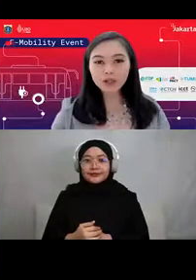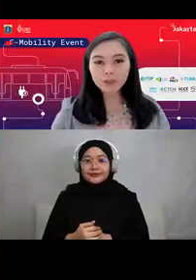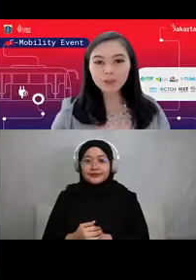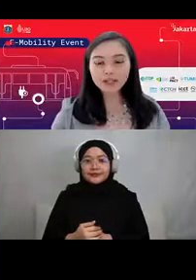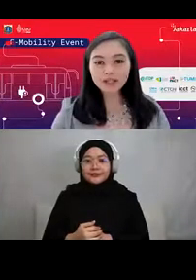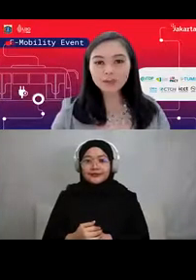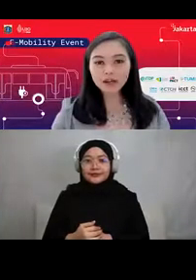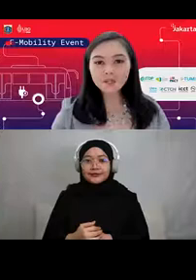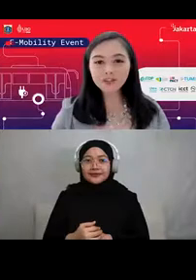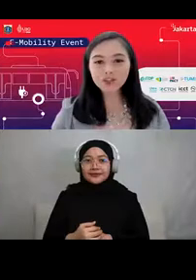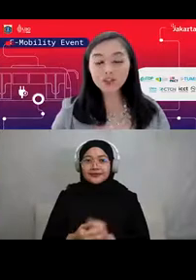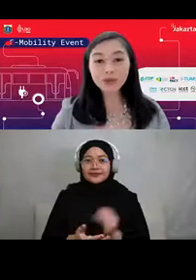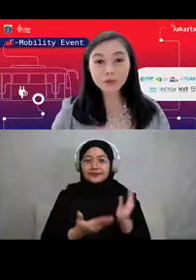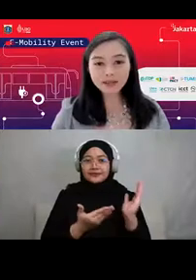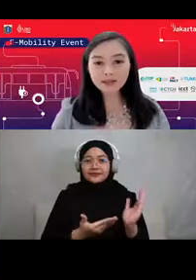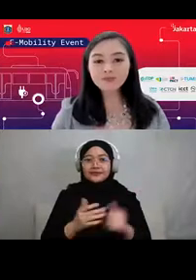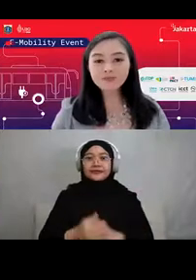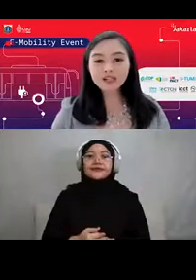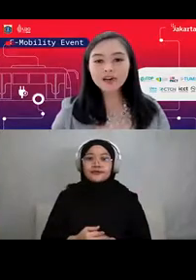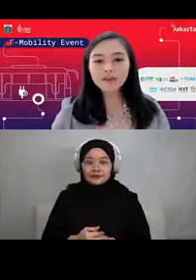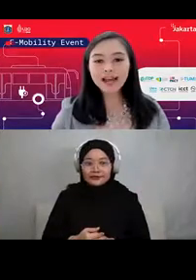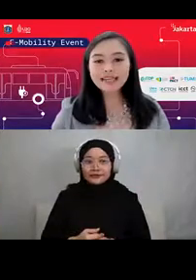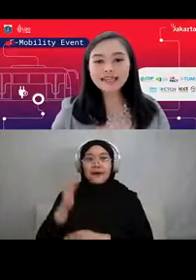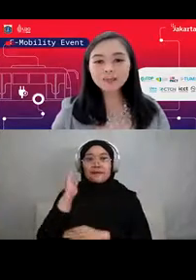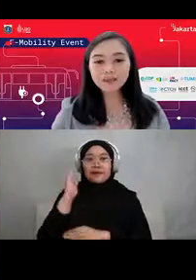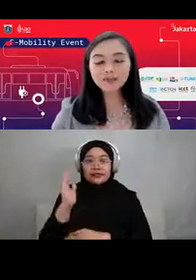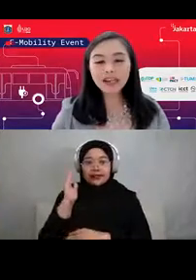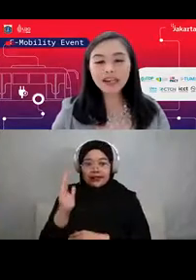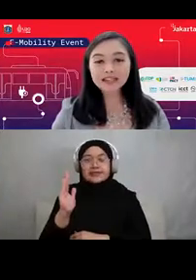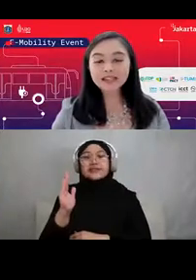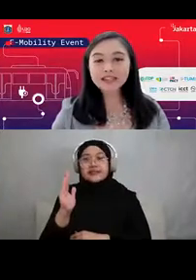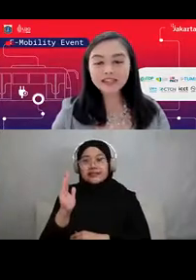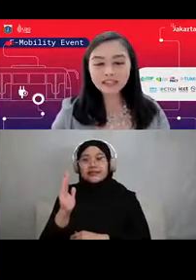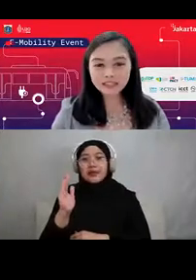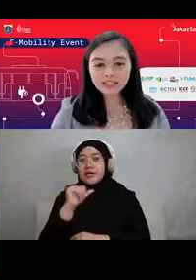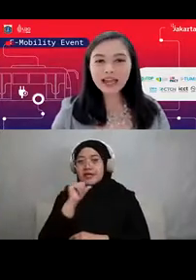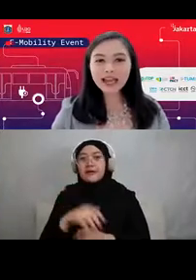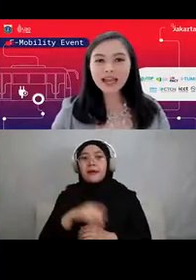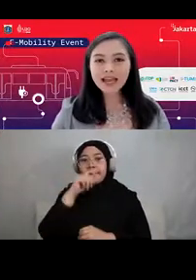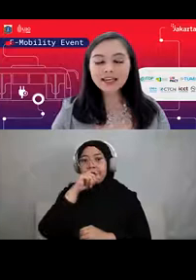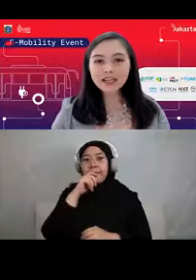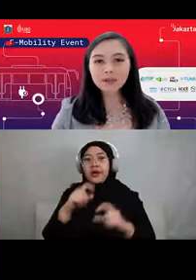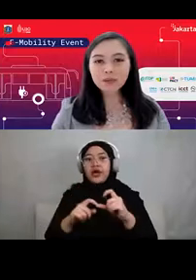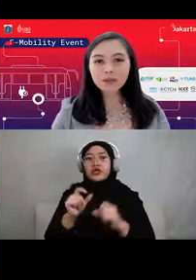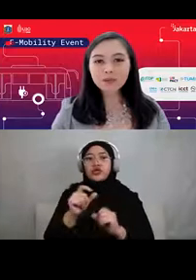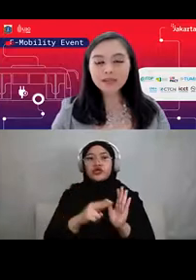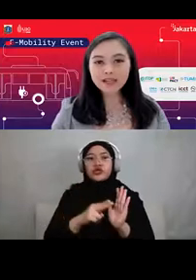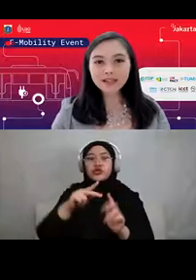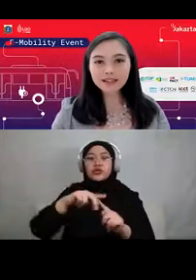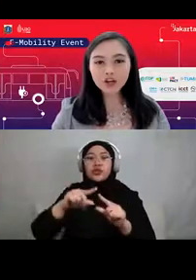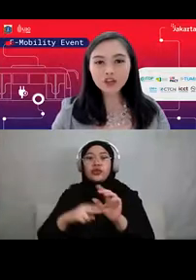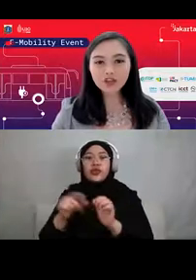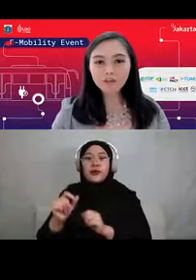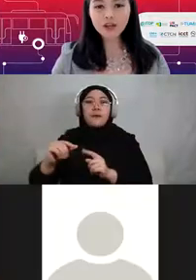presentation will be presented by Mr. Sutanupati of the ITDP Finance Consultant. And he will be